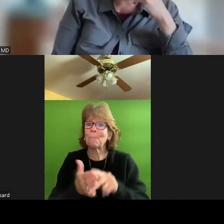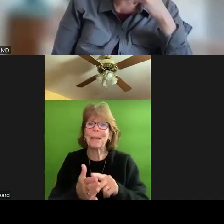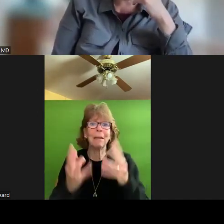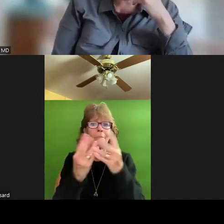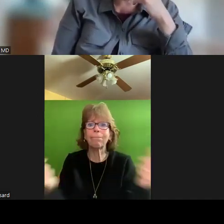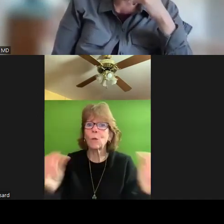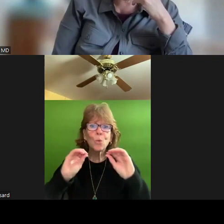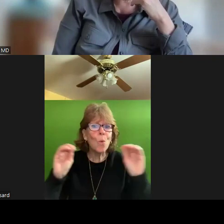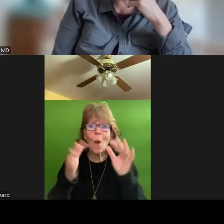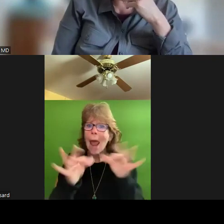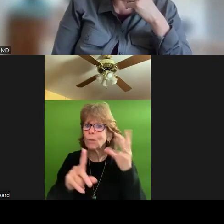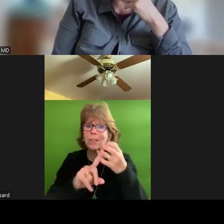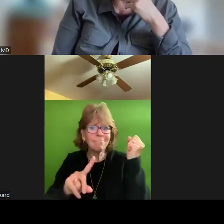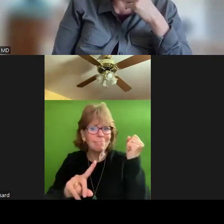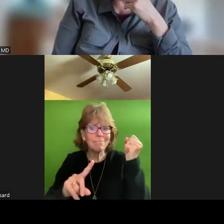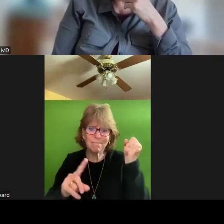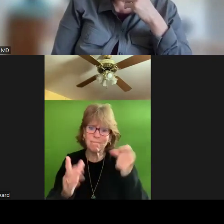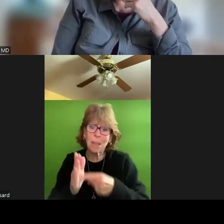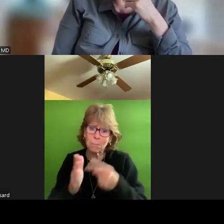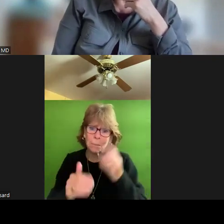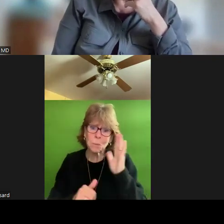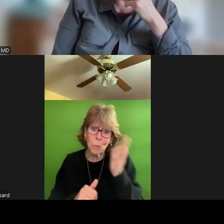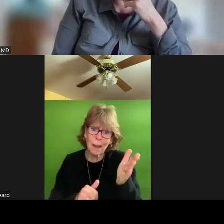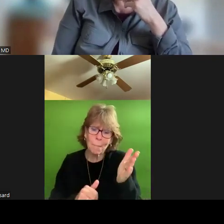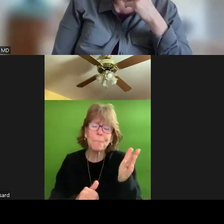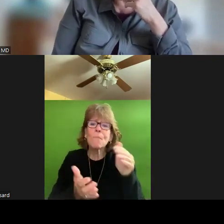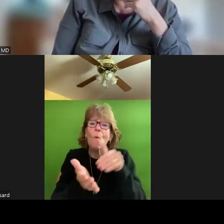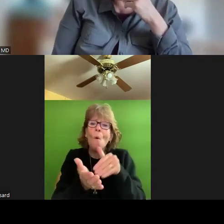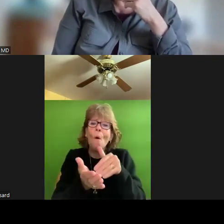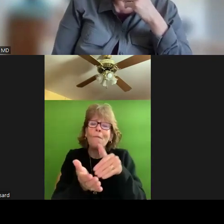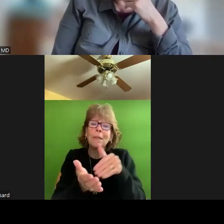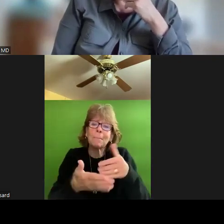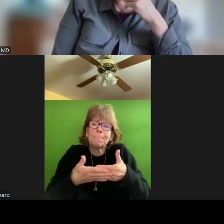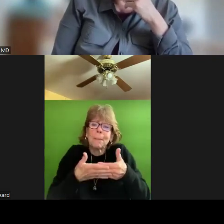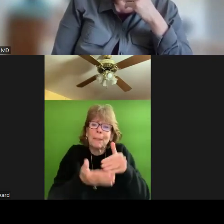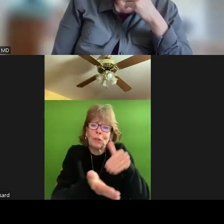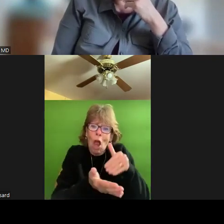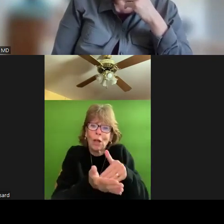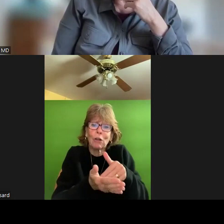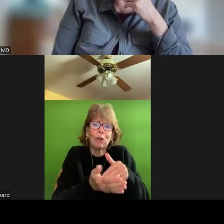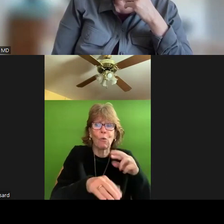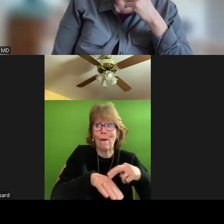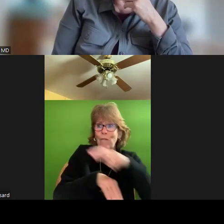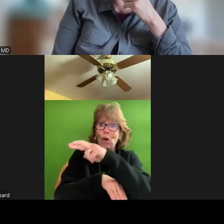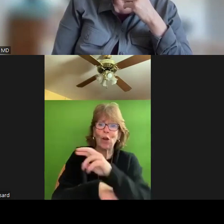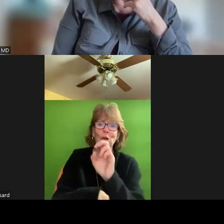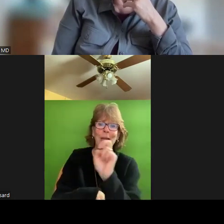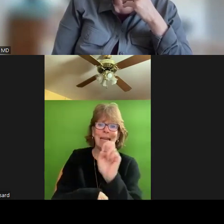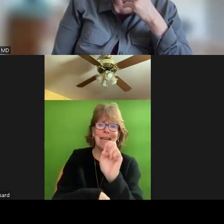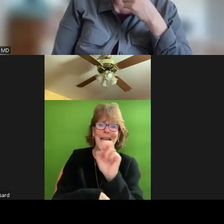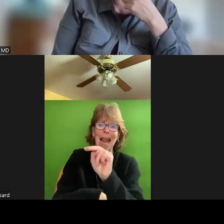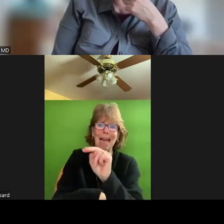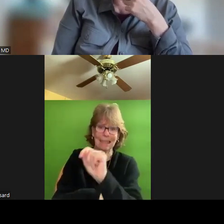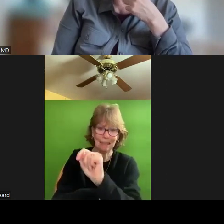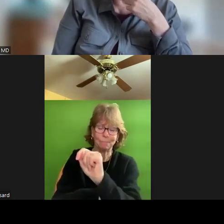common for pediatricians to refer the child to ENT, and when they get cochlear implants, to think